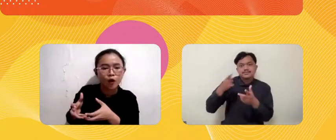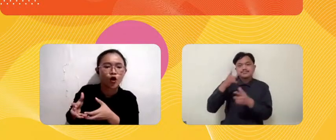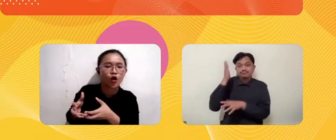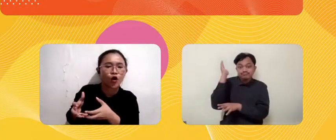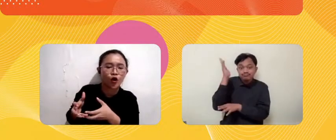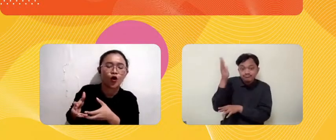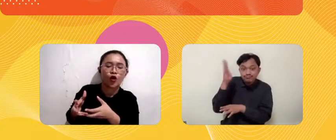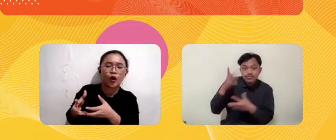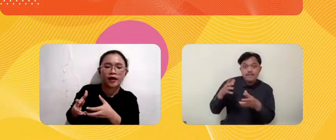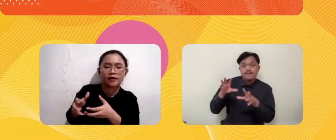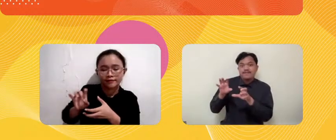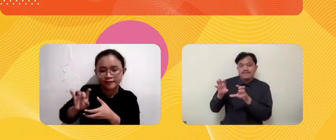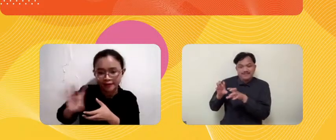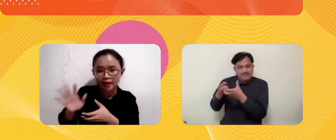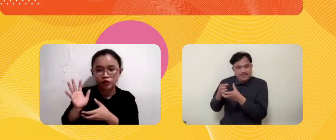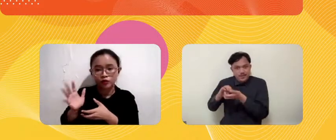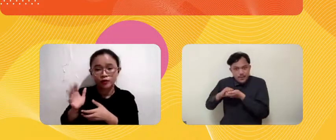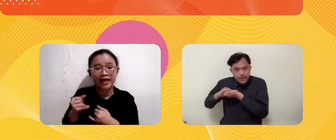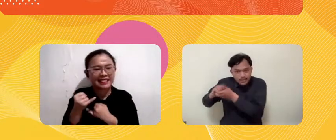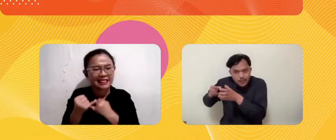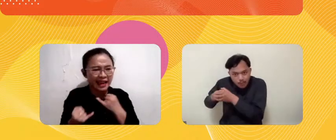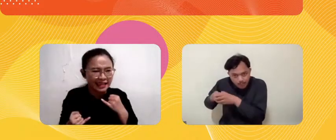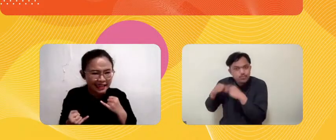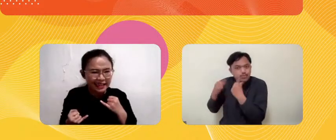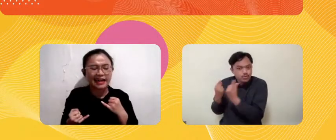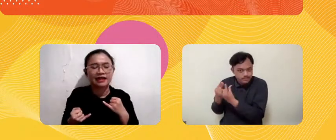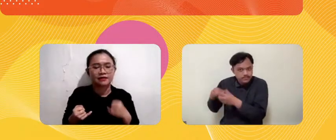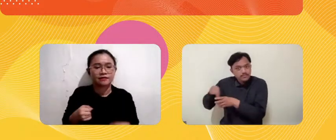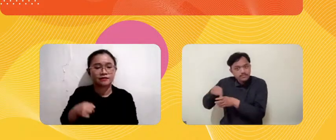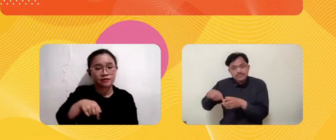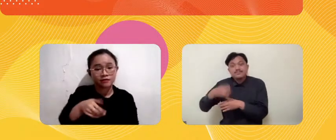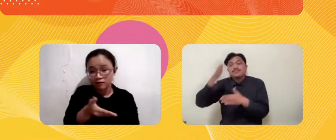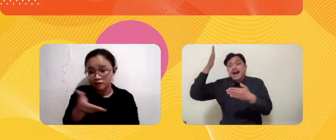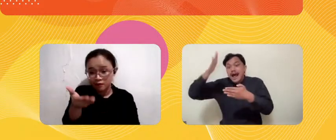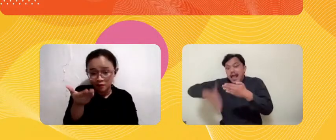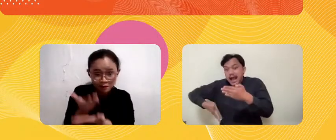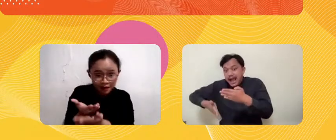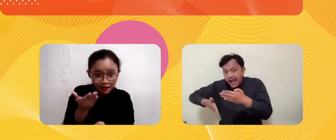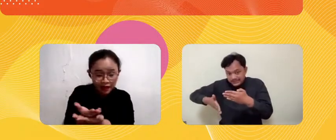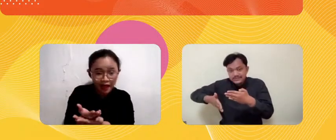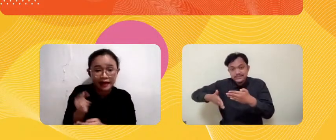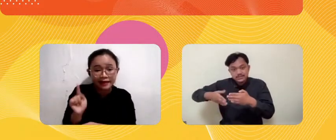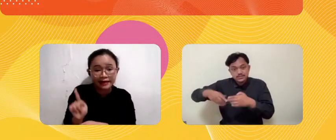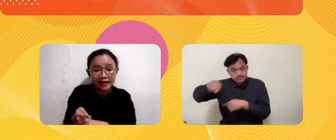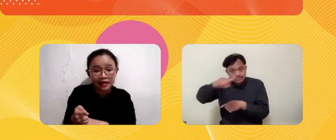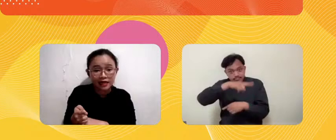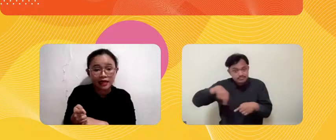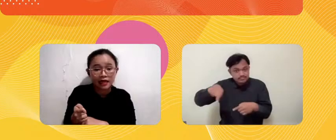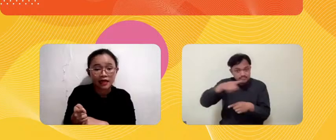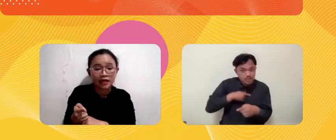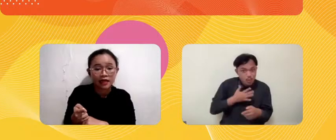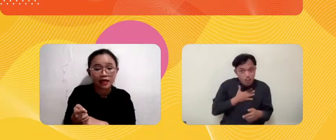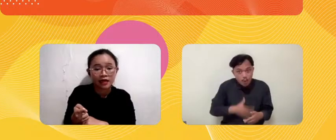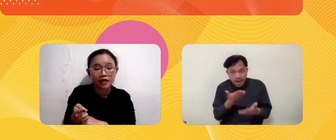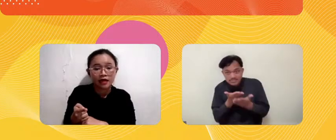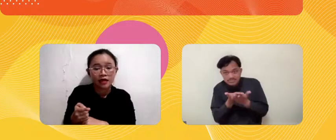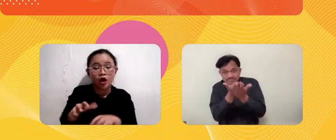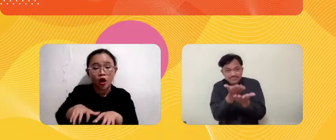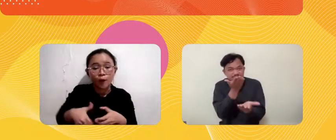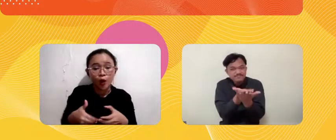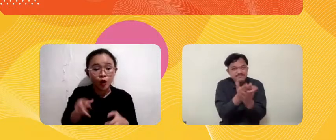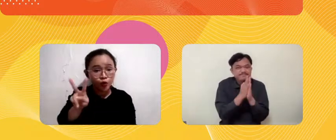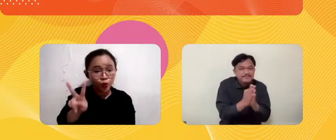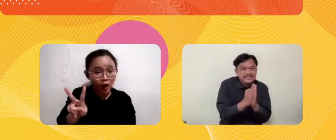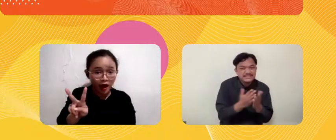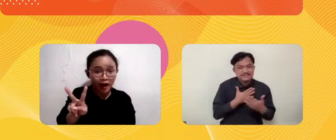room. And the last but not least, please welcome from the 2nd room,